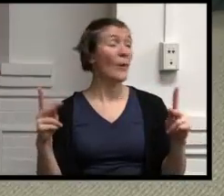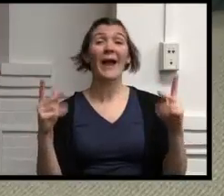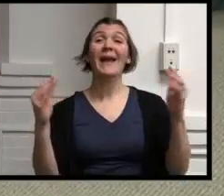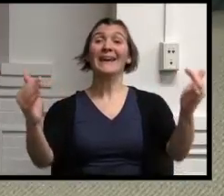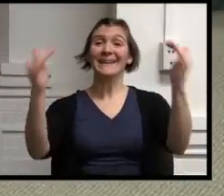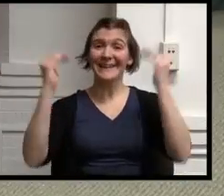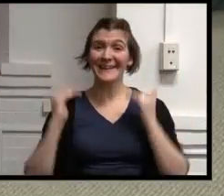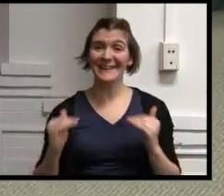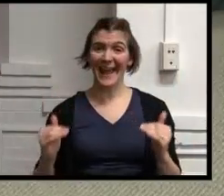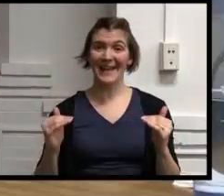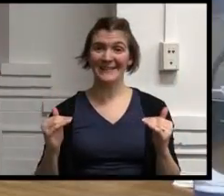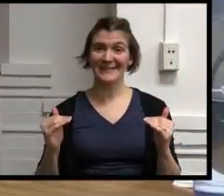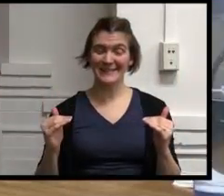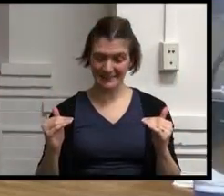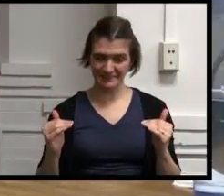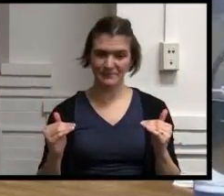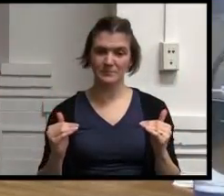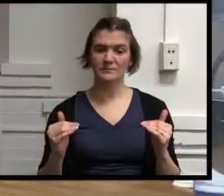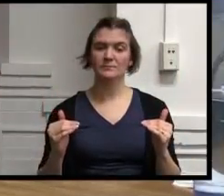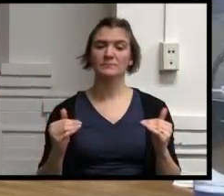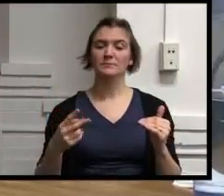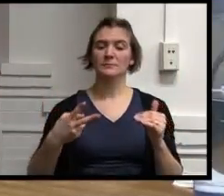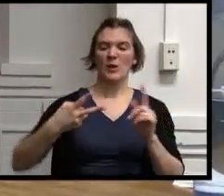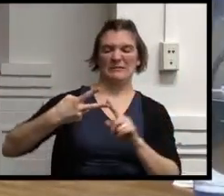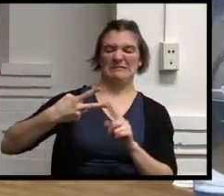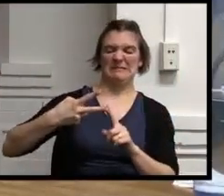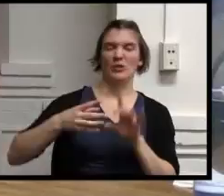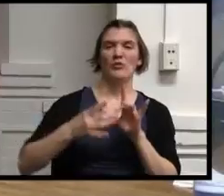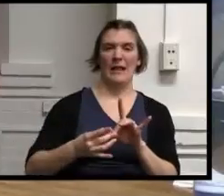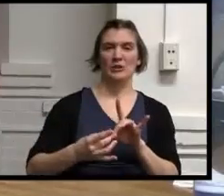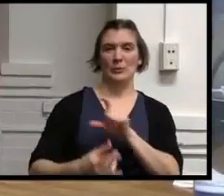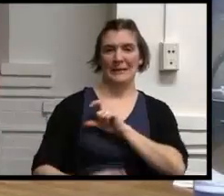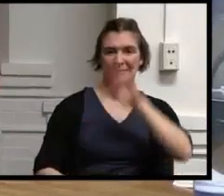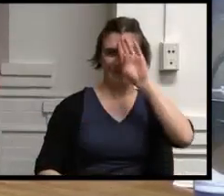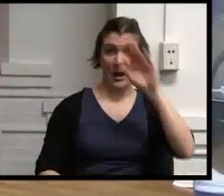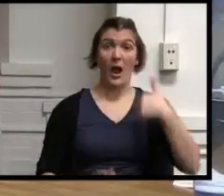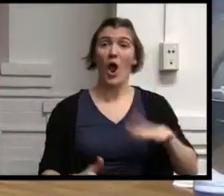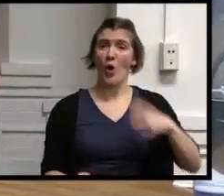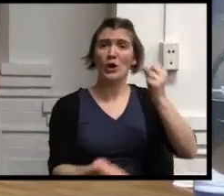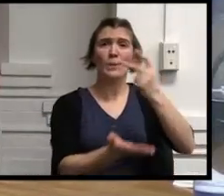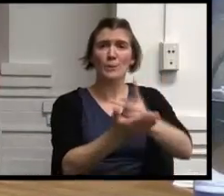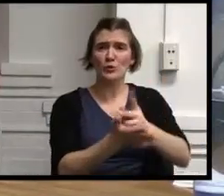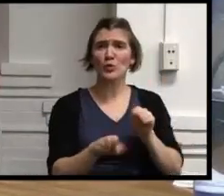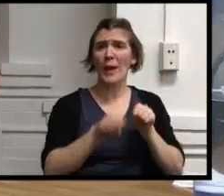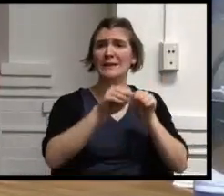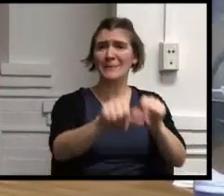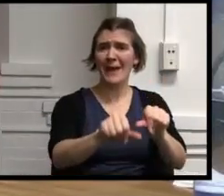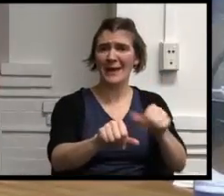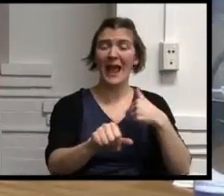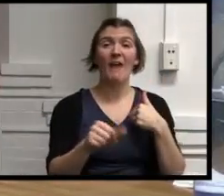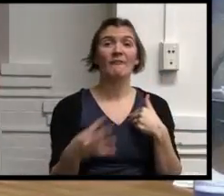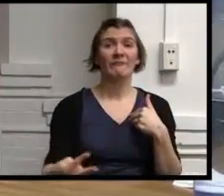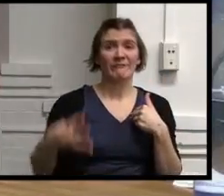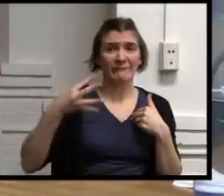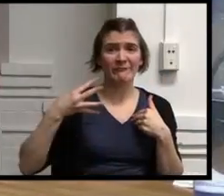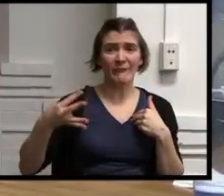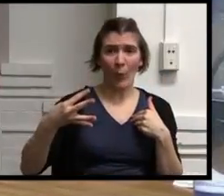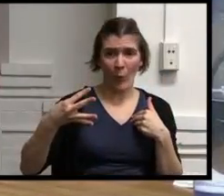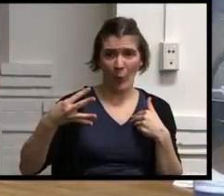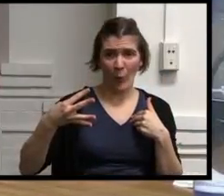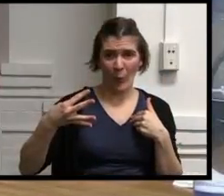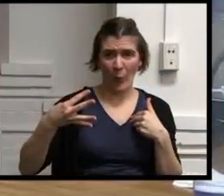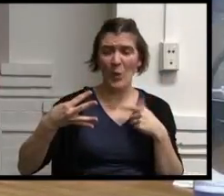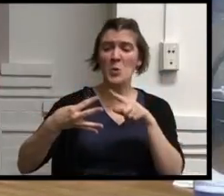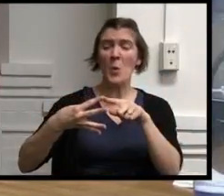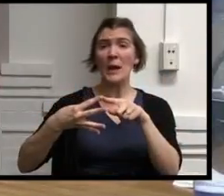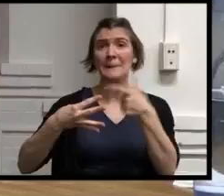Next. The next part of the report is on the expenses that I've authorized. There are just four. One that's a